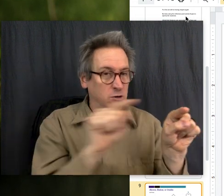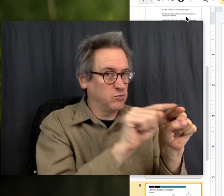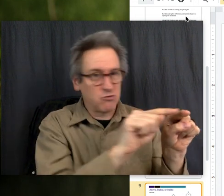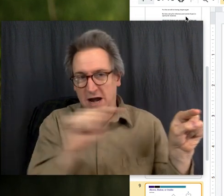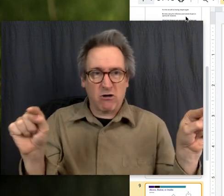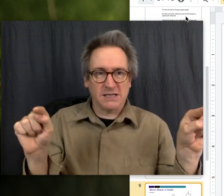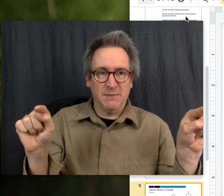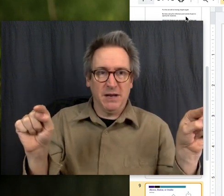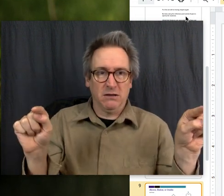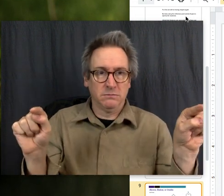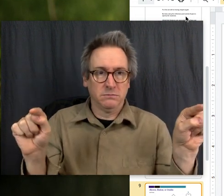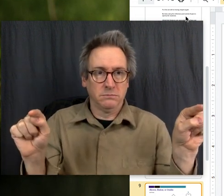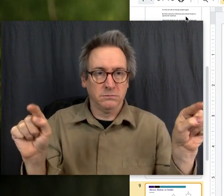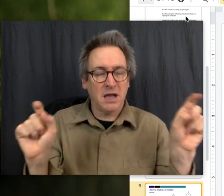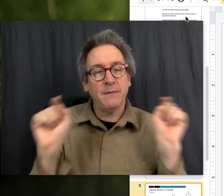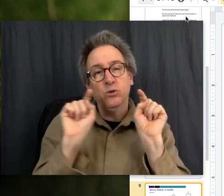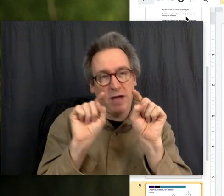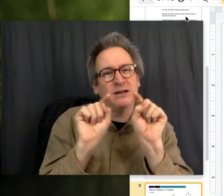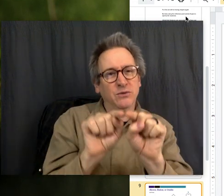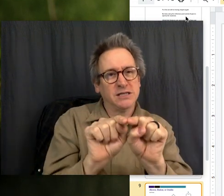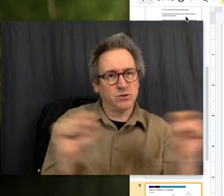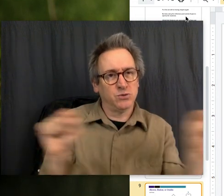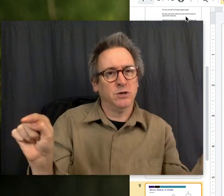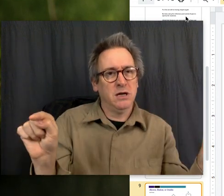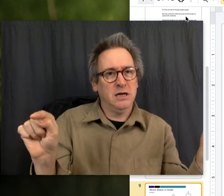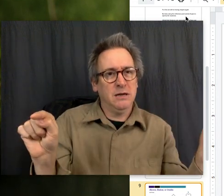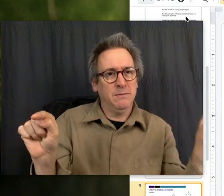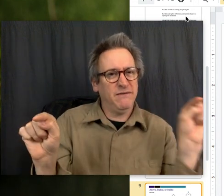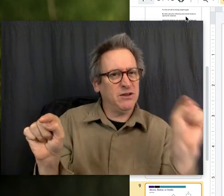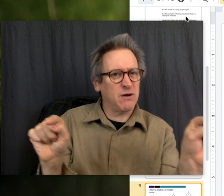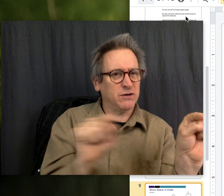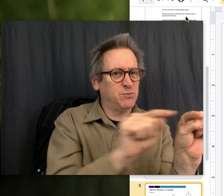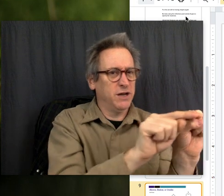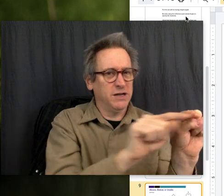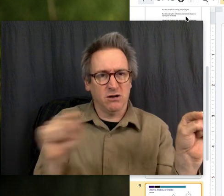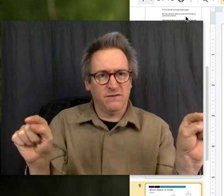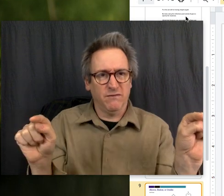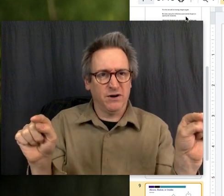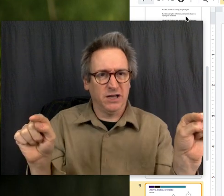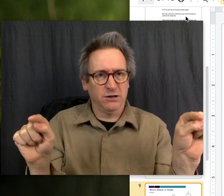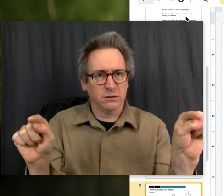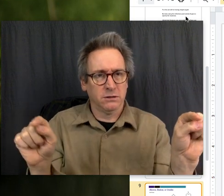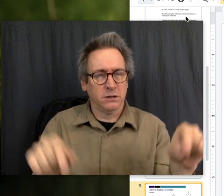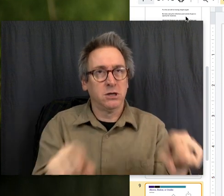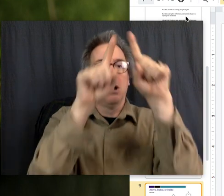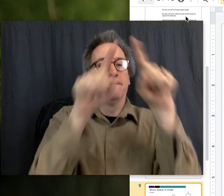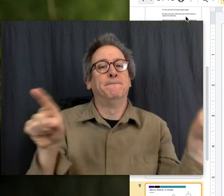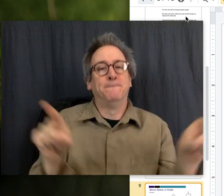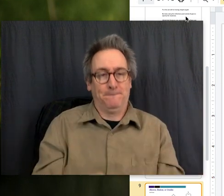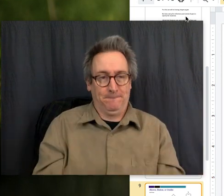It goes right across the middle. You can do this. I find the reference point is often very clear.